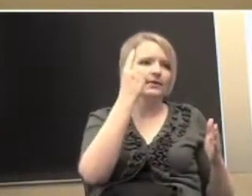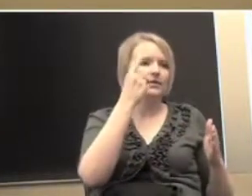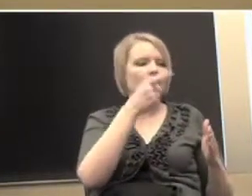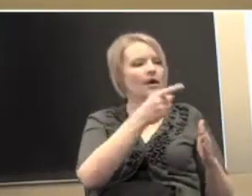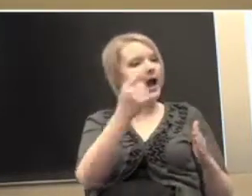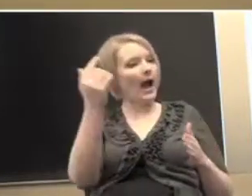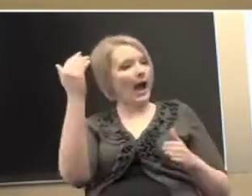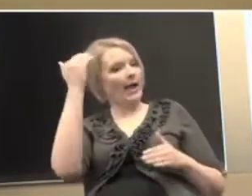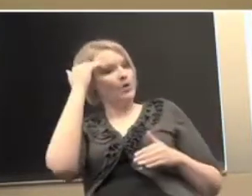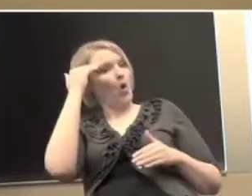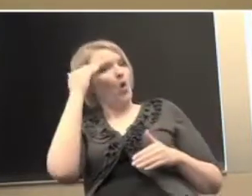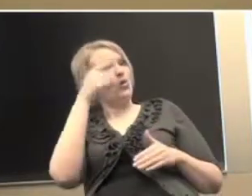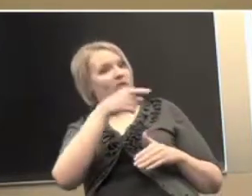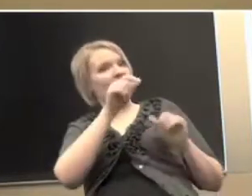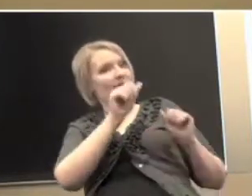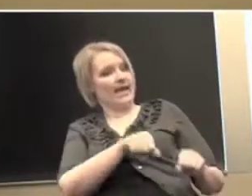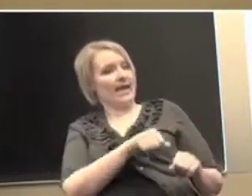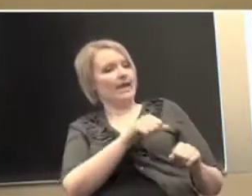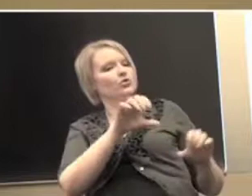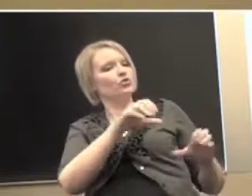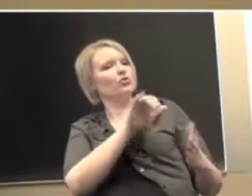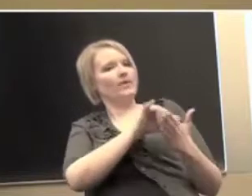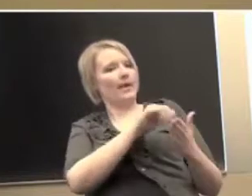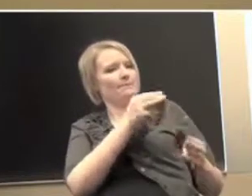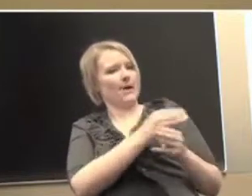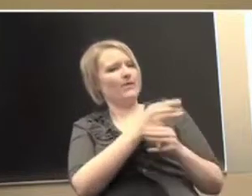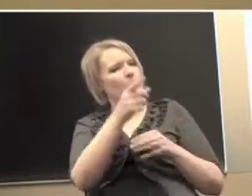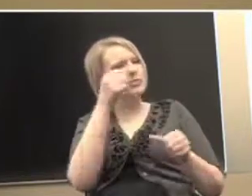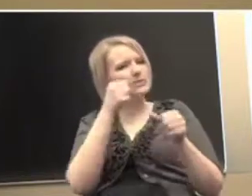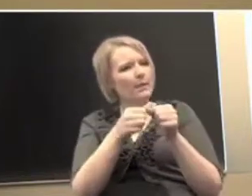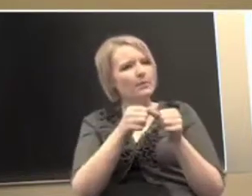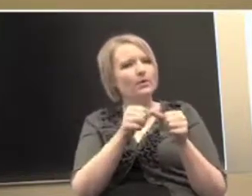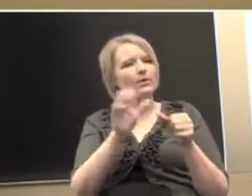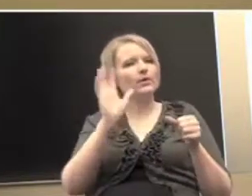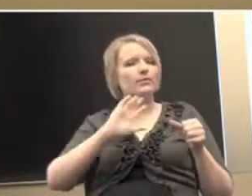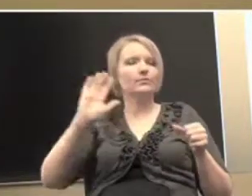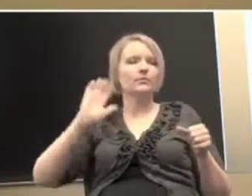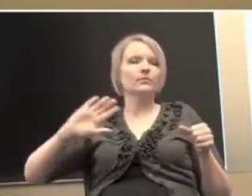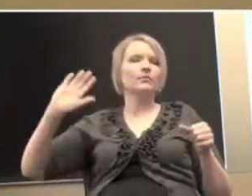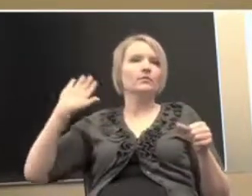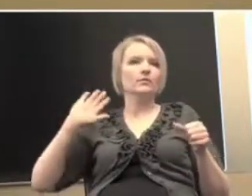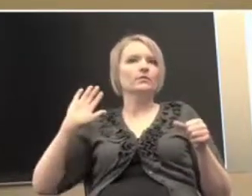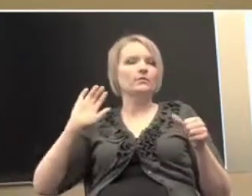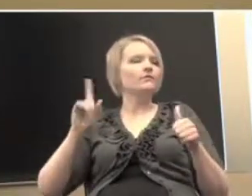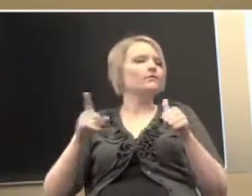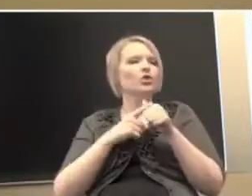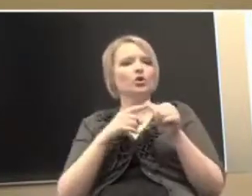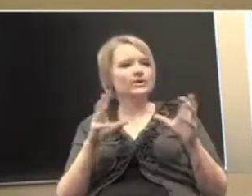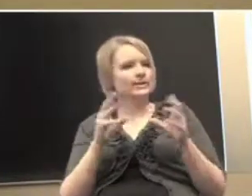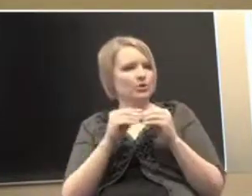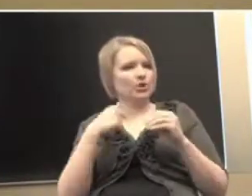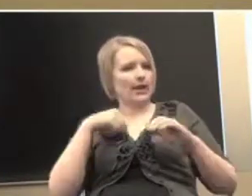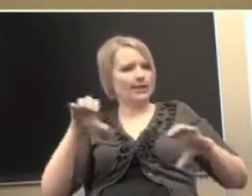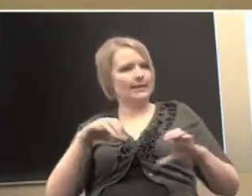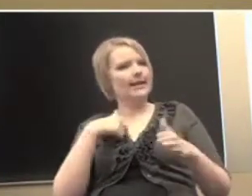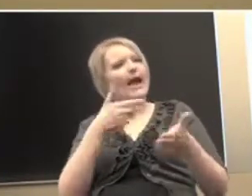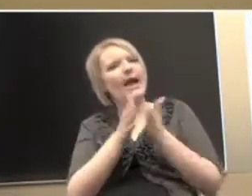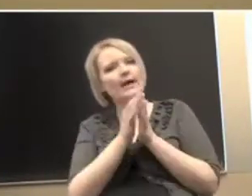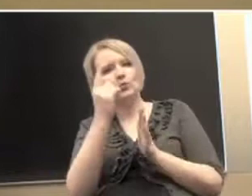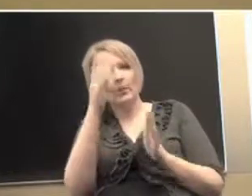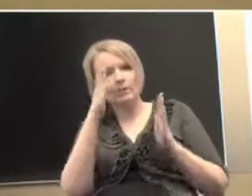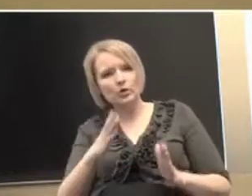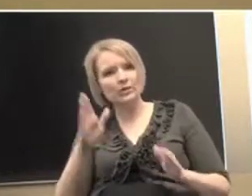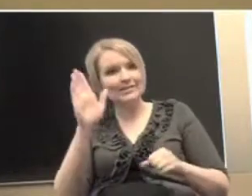this. Remember, I think the very first session, for those of you that have been long-termers here, the very first session I did, I think I asked one of you to